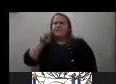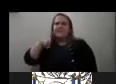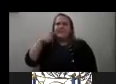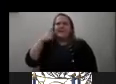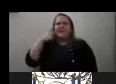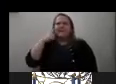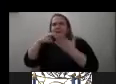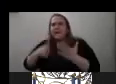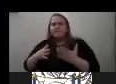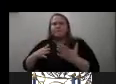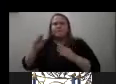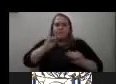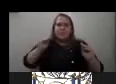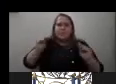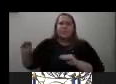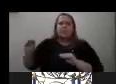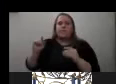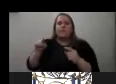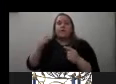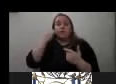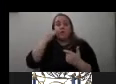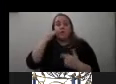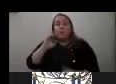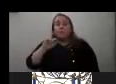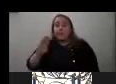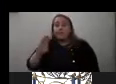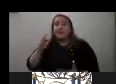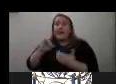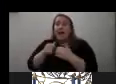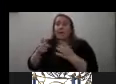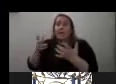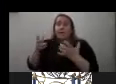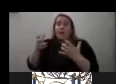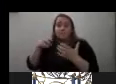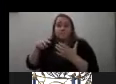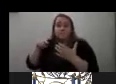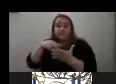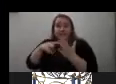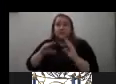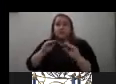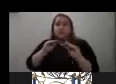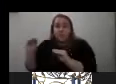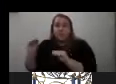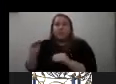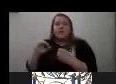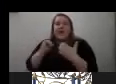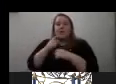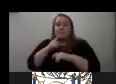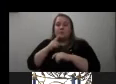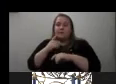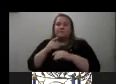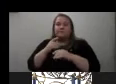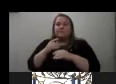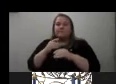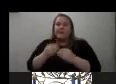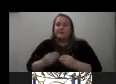dancer to move. She knew how Balanchine wanted the dancers to move. She knew how to enhance that movement through